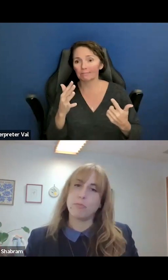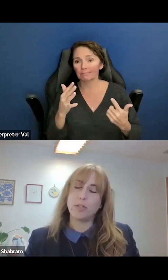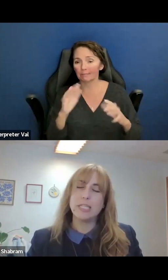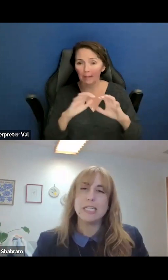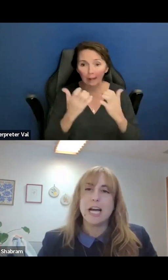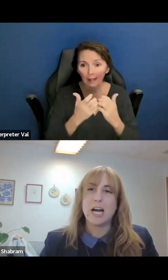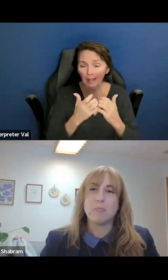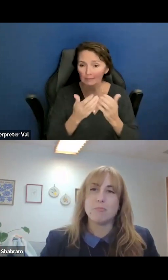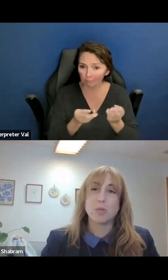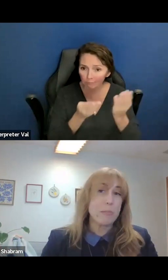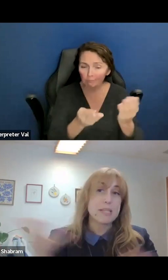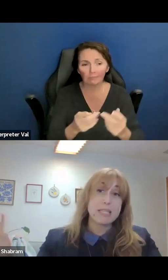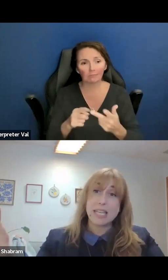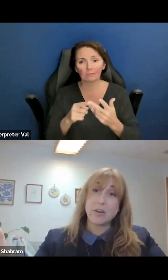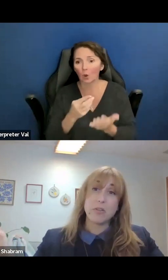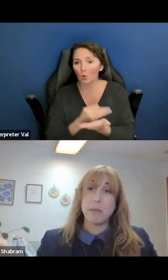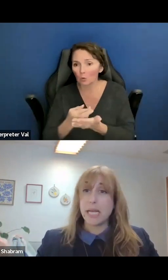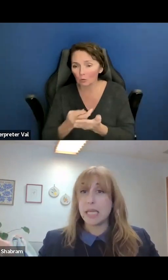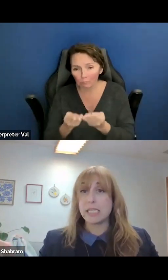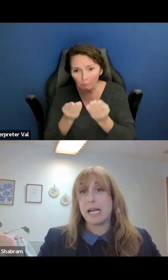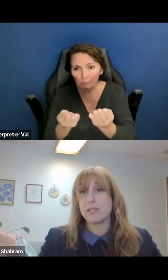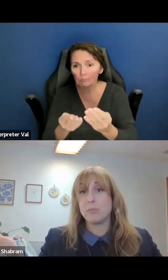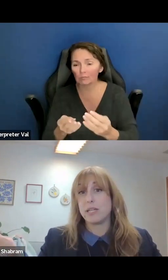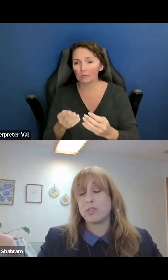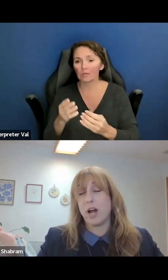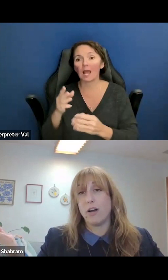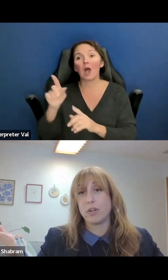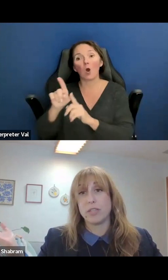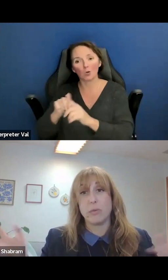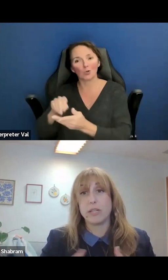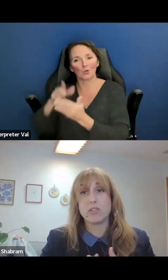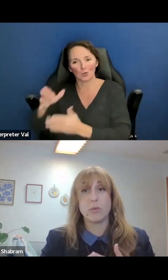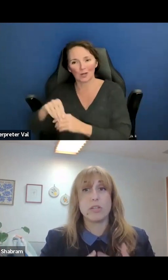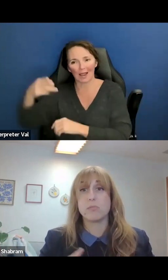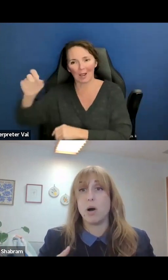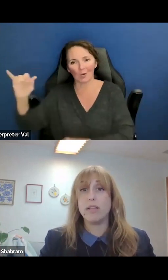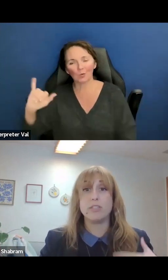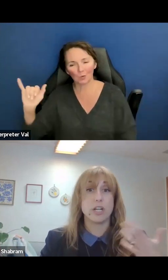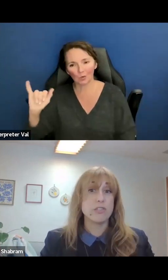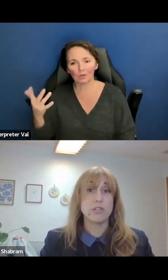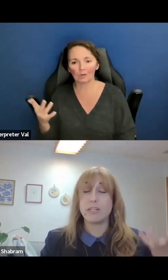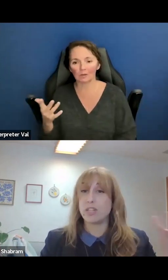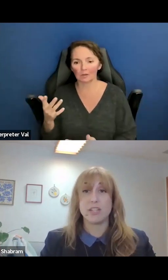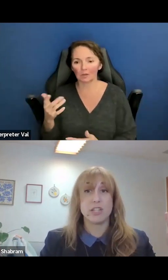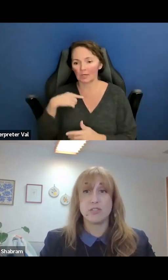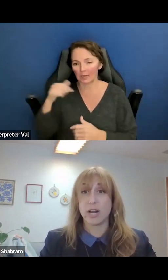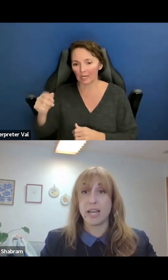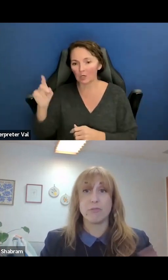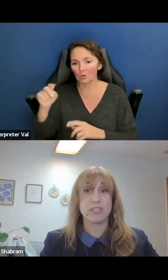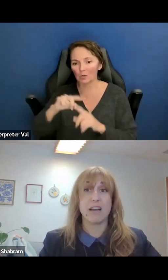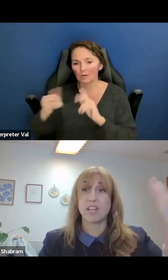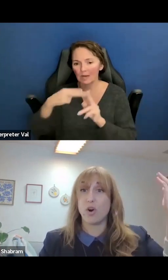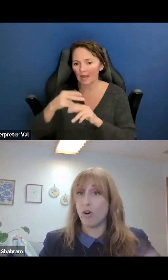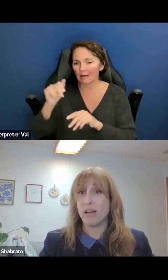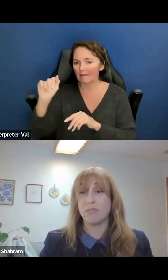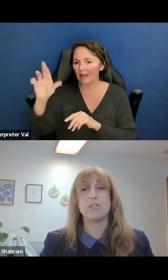could be helpful. So I presented like, here are the many things SAS could potentially offer. Like we could start with the small and just do education and training